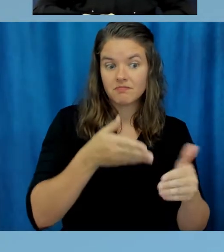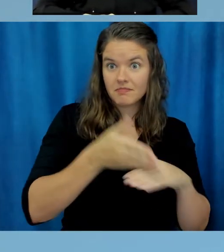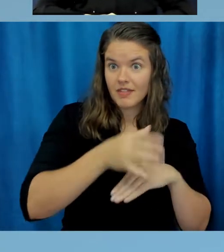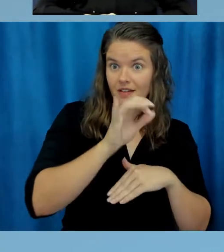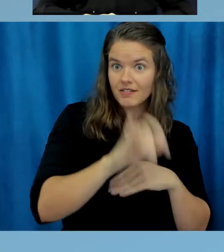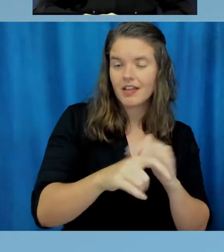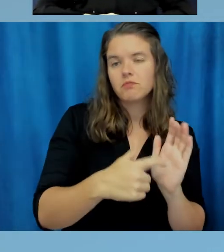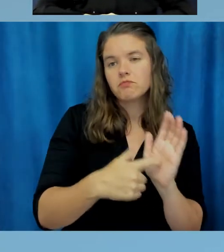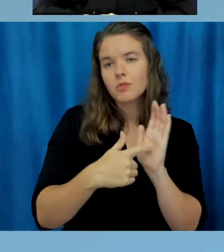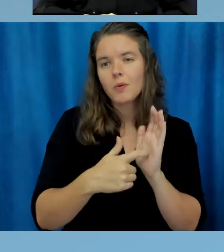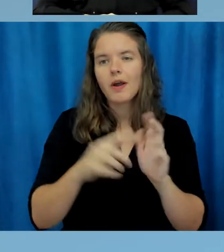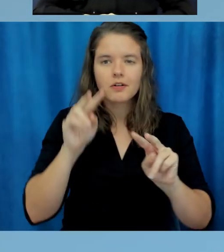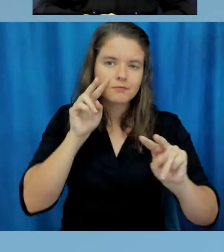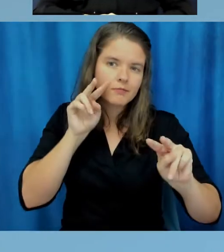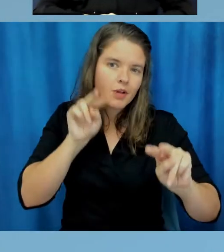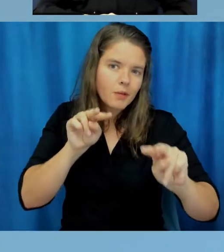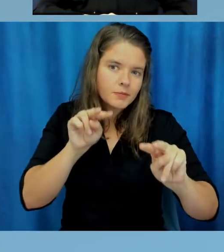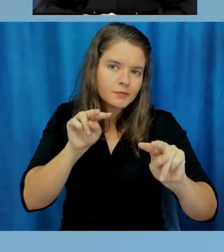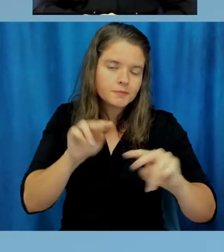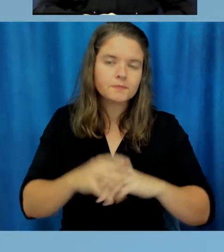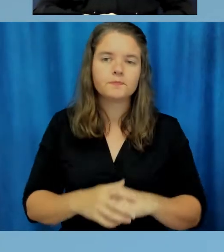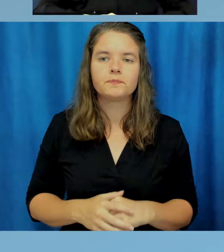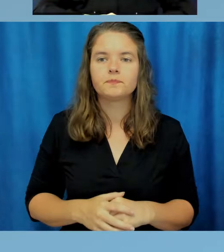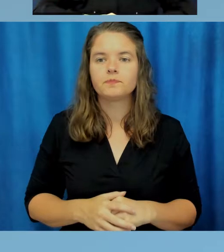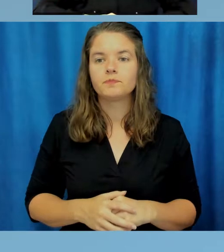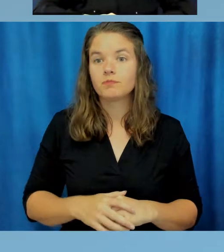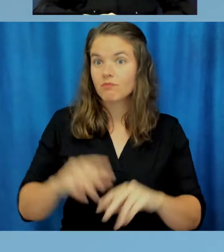go do some observations.